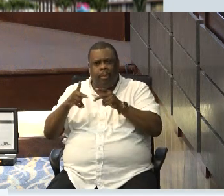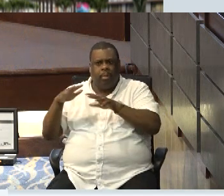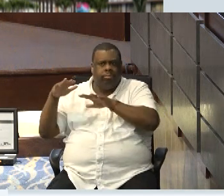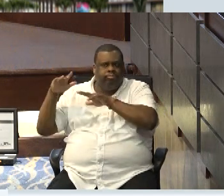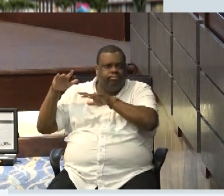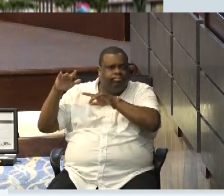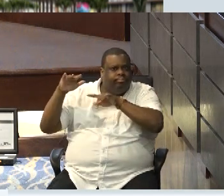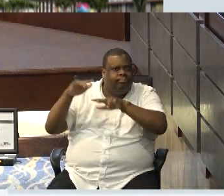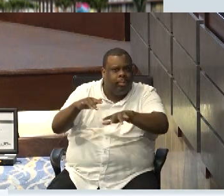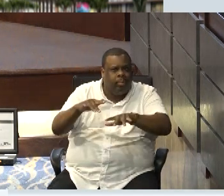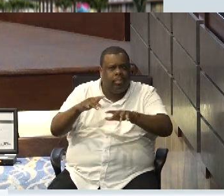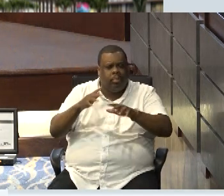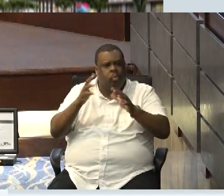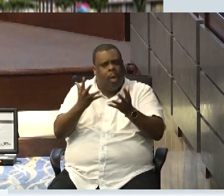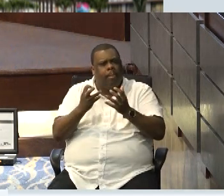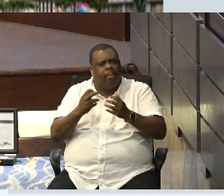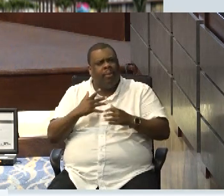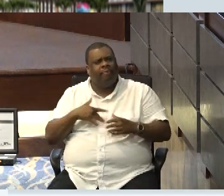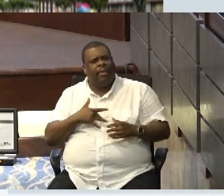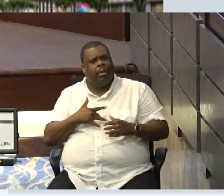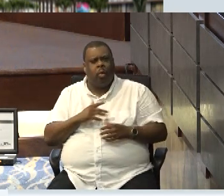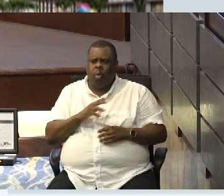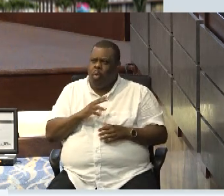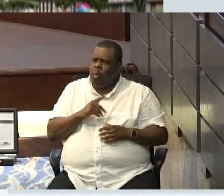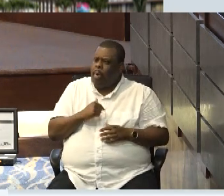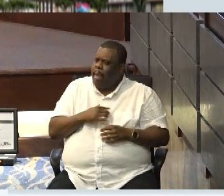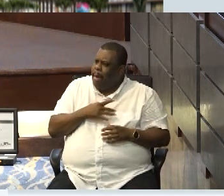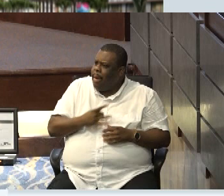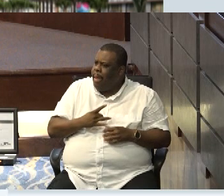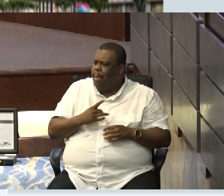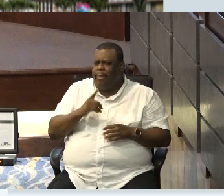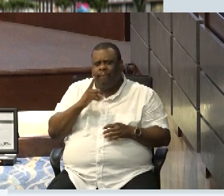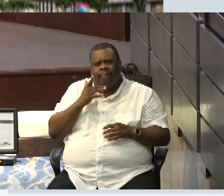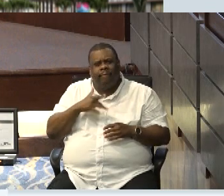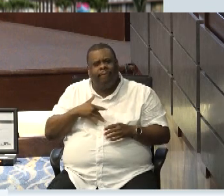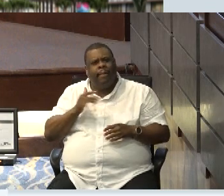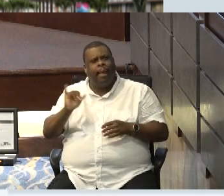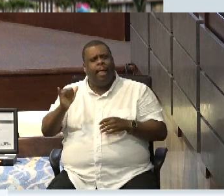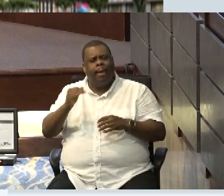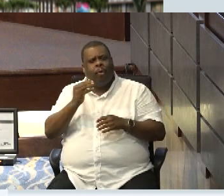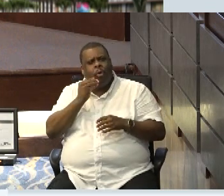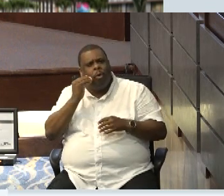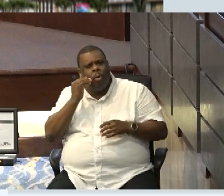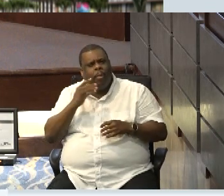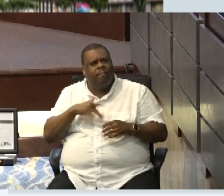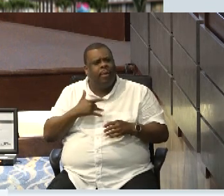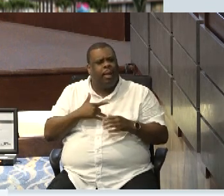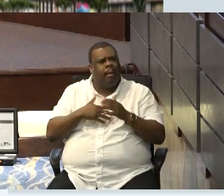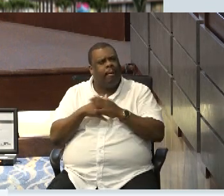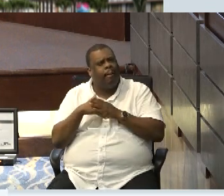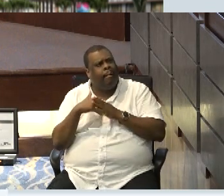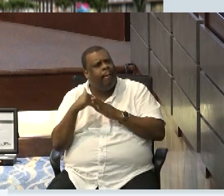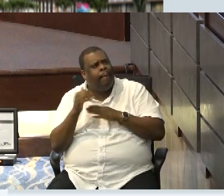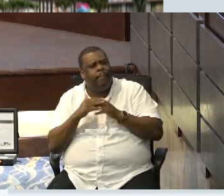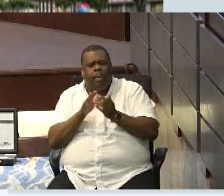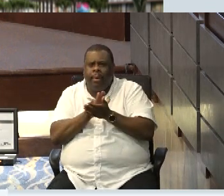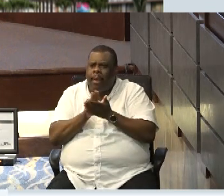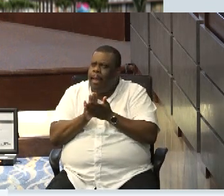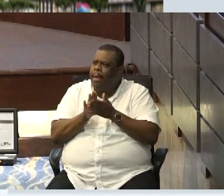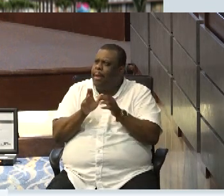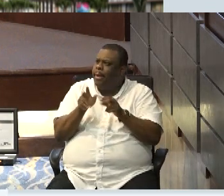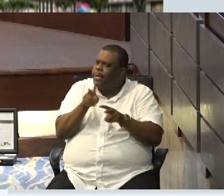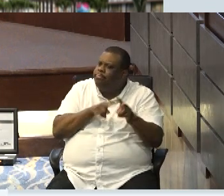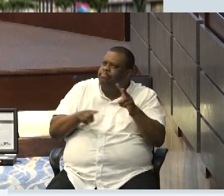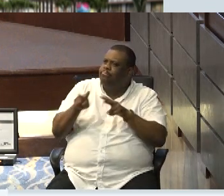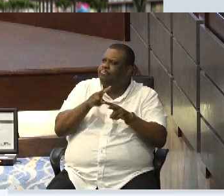to feel like home. It's got to feel tailored to the Waco community. And so Gensler is very strong in helping